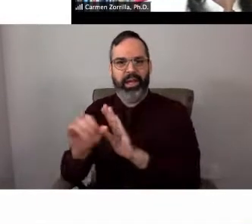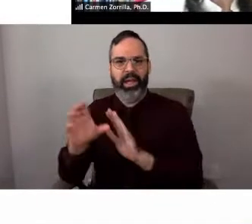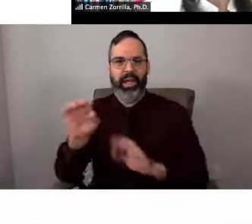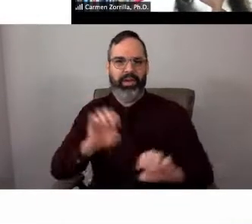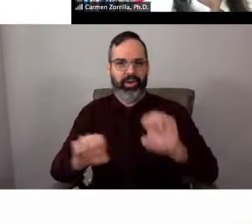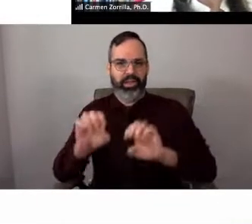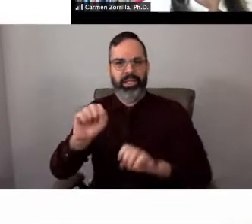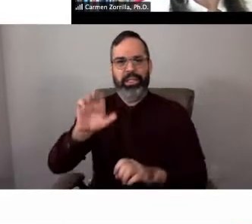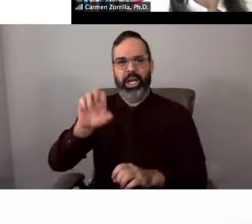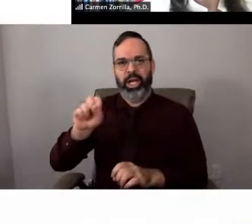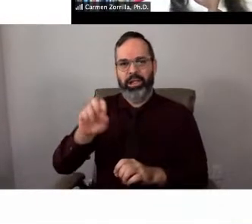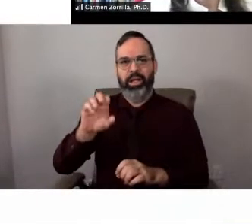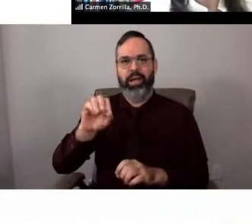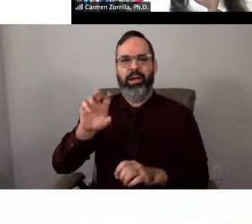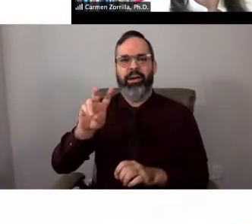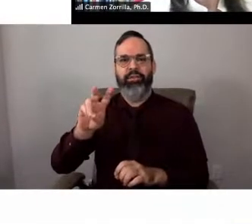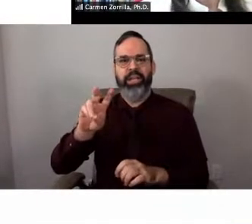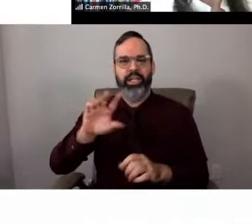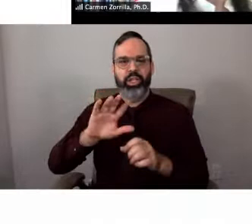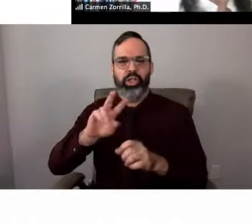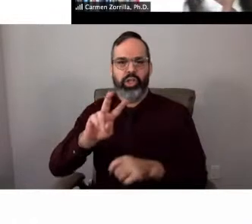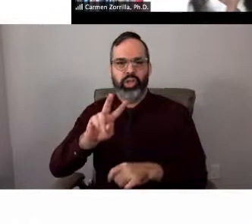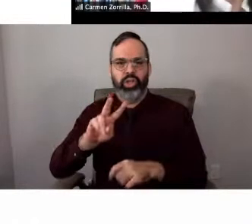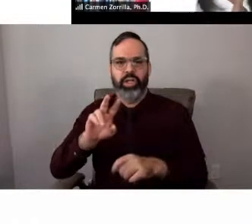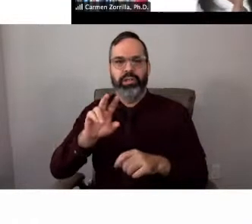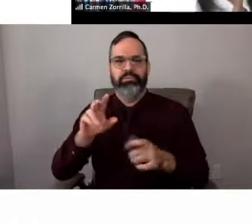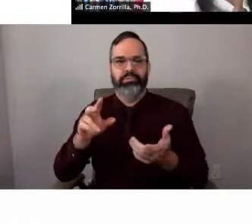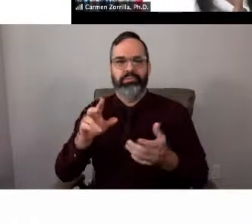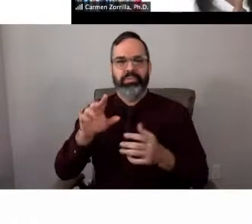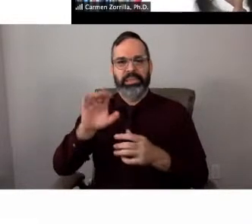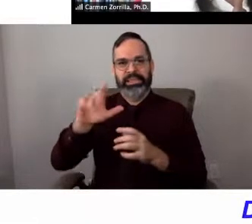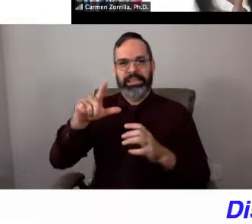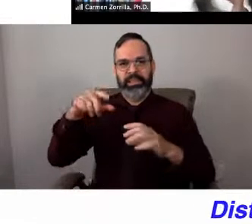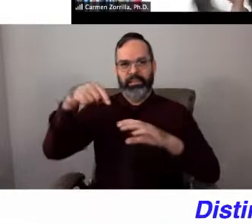cell entry inhibitors, long-term cognitive and psychological outcomes,